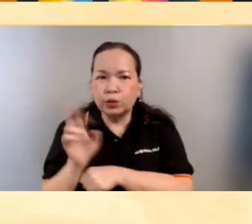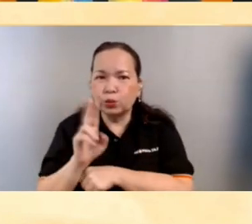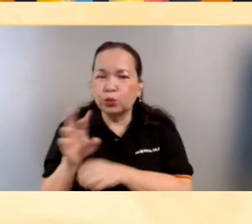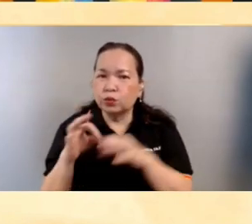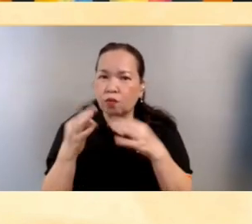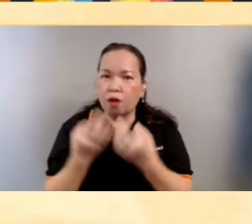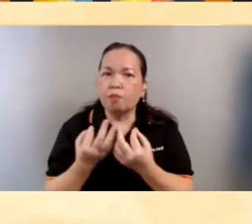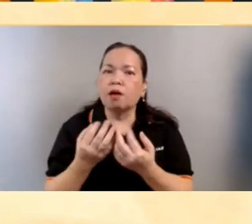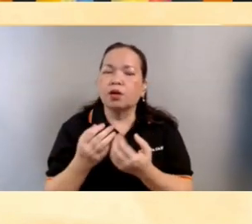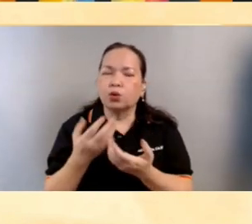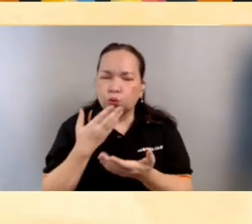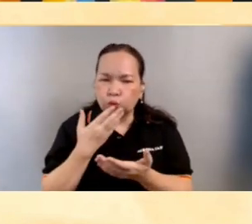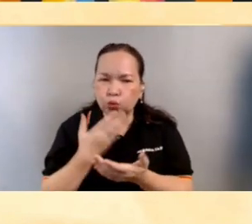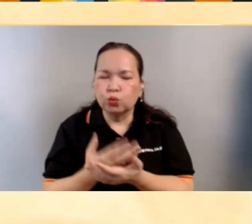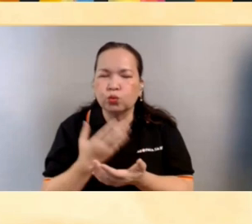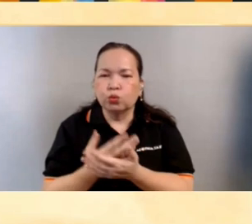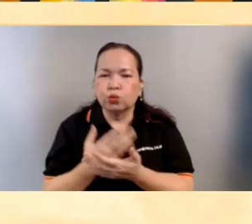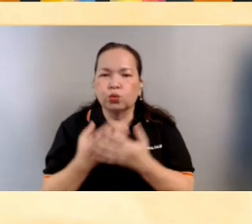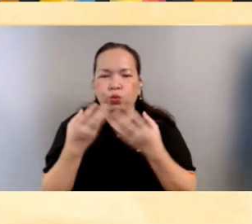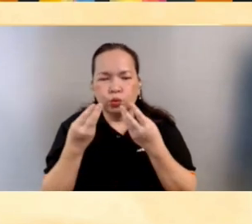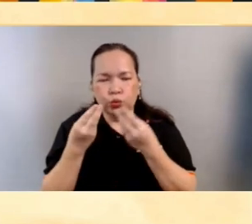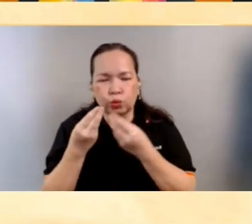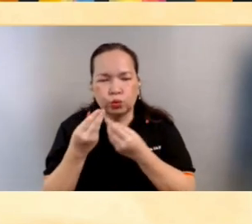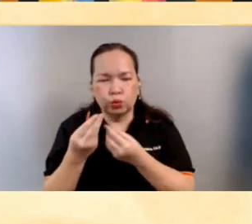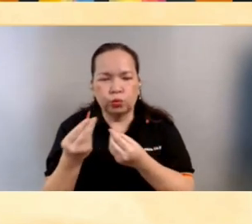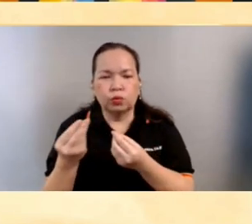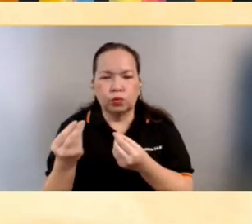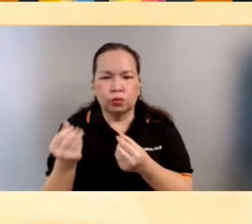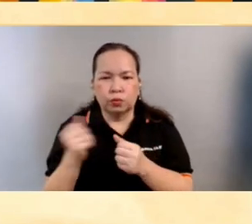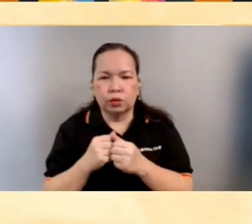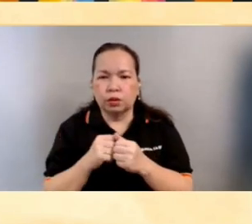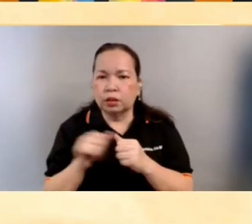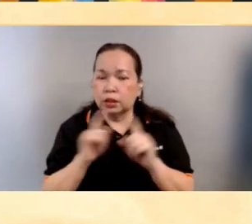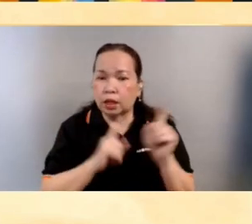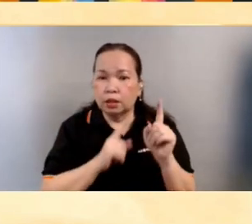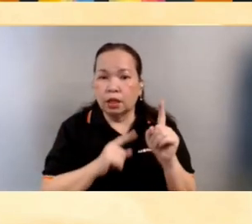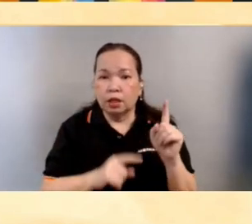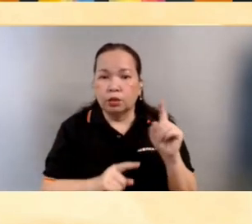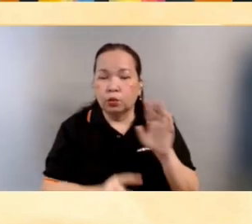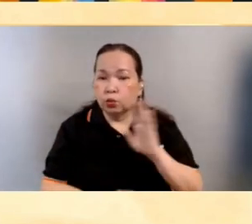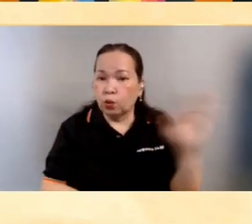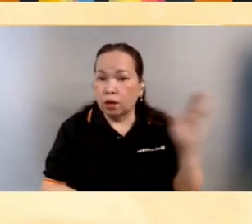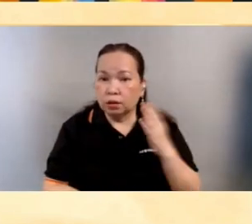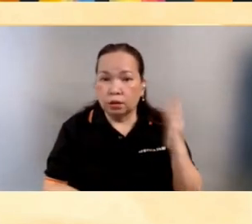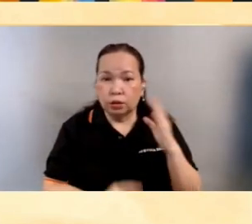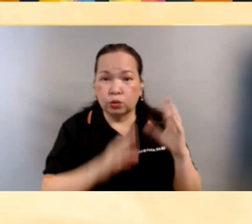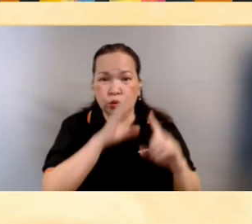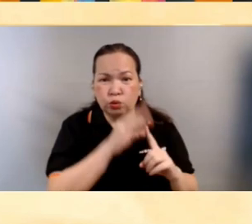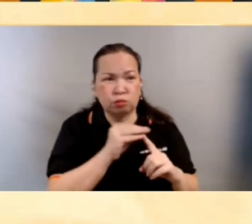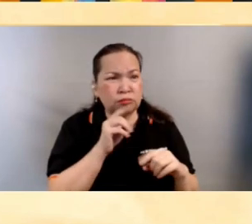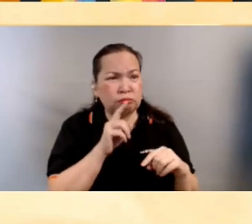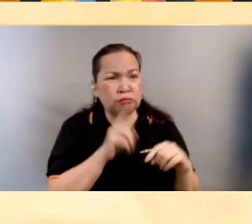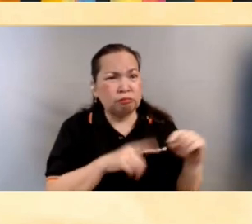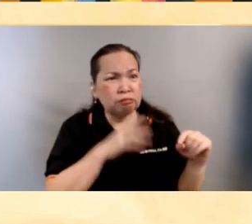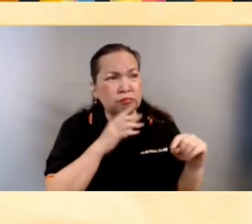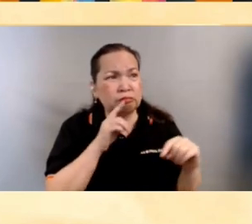very clearly because I attended a ritual in a Western culture, and we couldn't talk, we couldn't laugh, we couldn't cry. It was